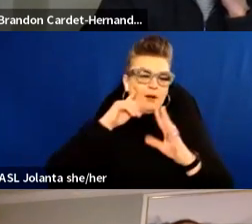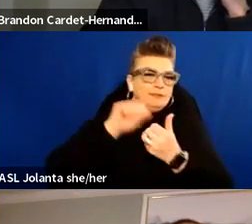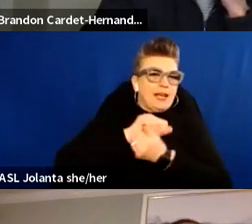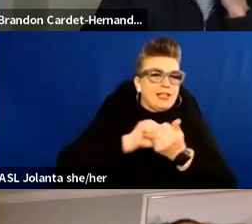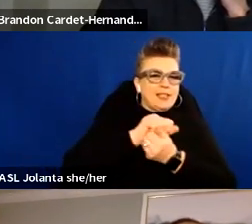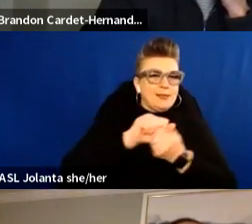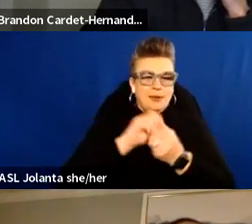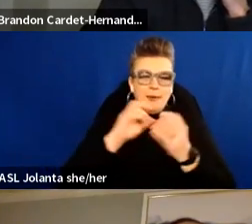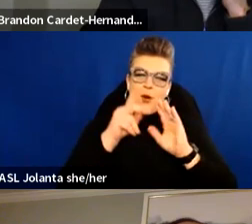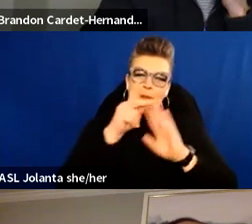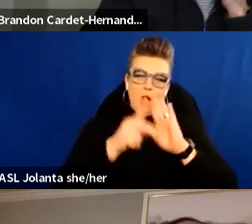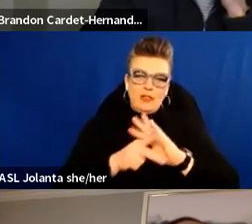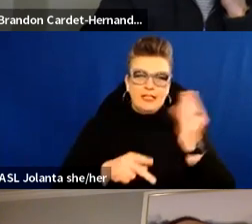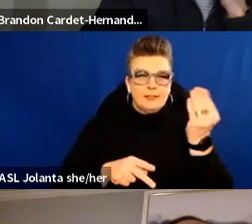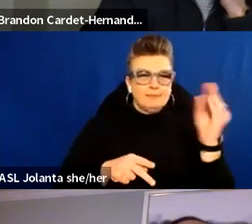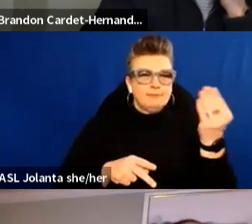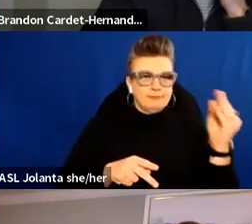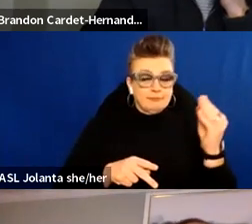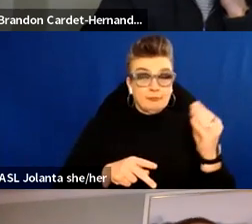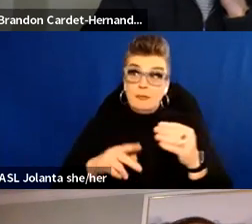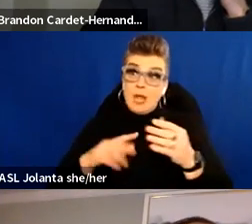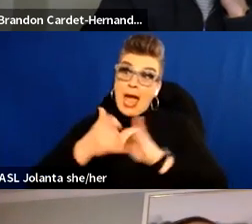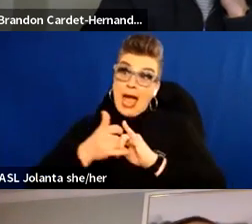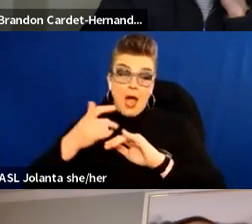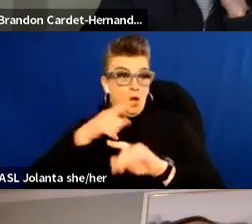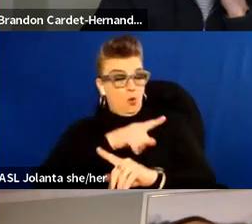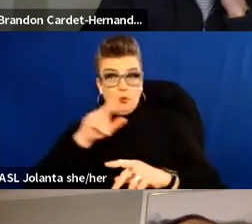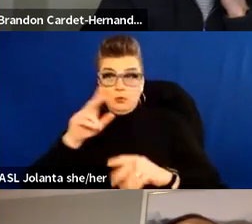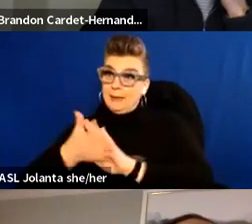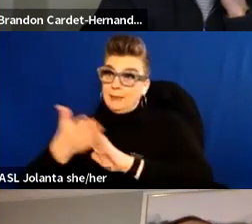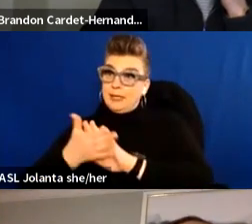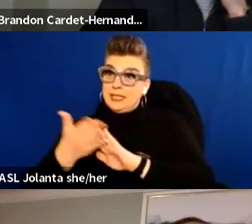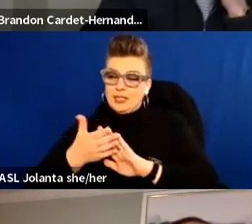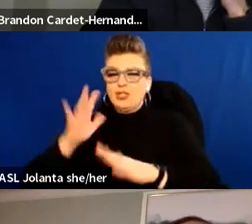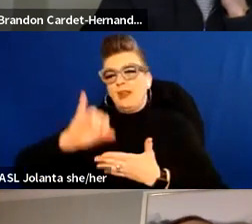of a policy document and move the implementation over to the circular